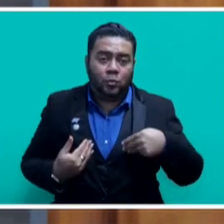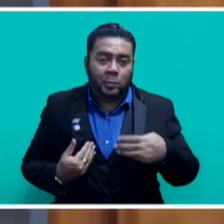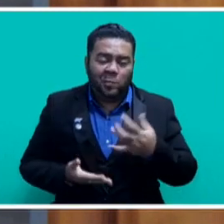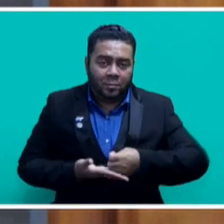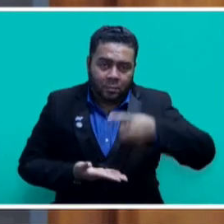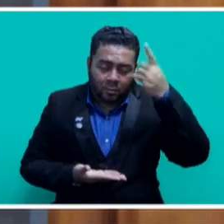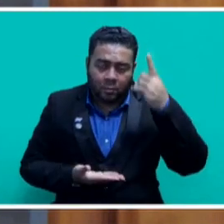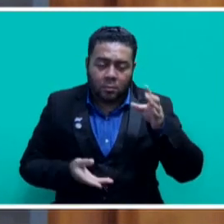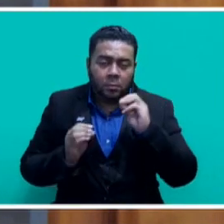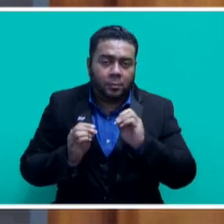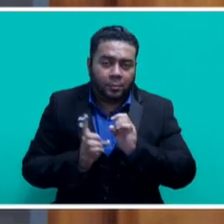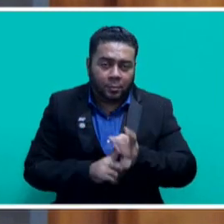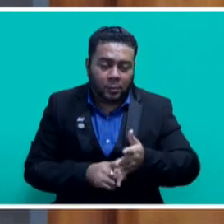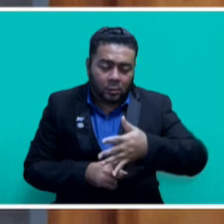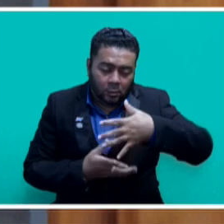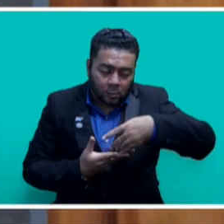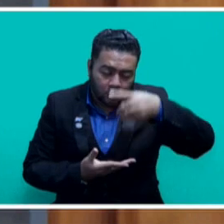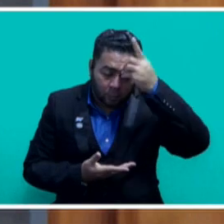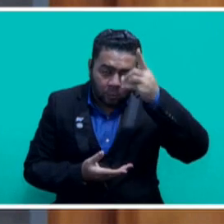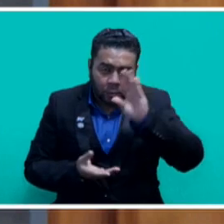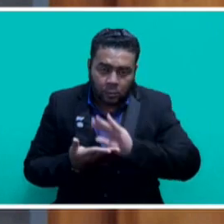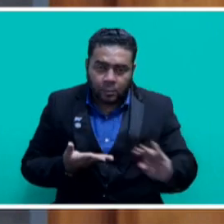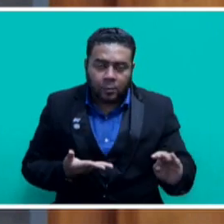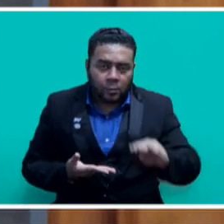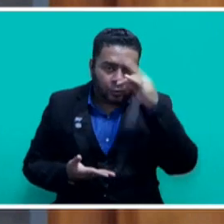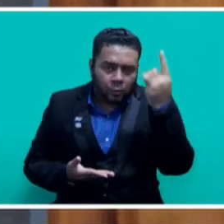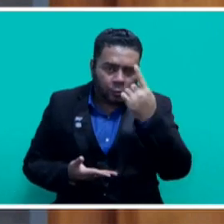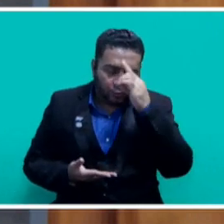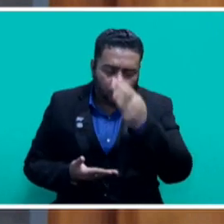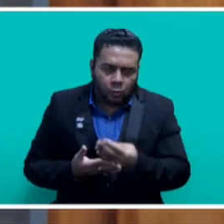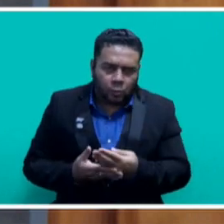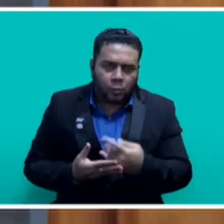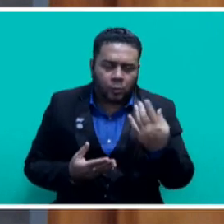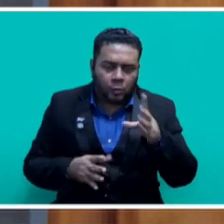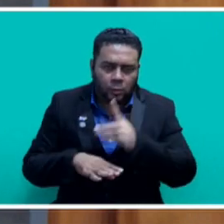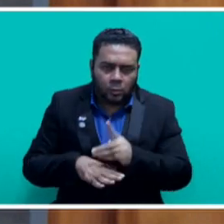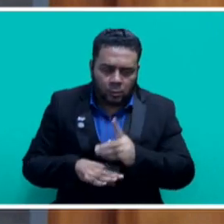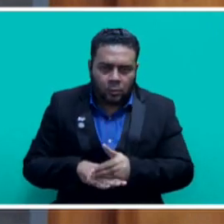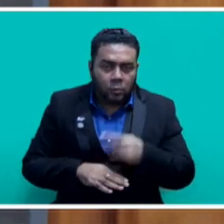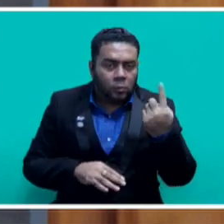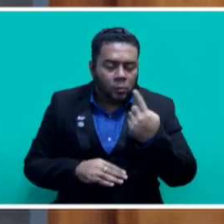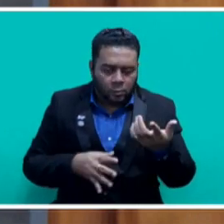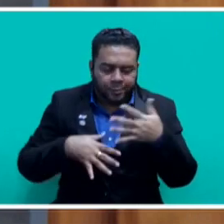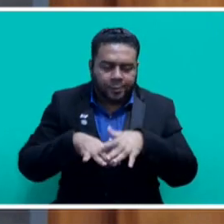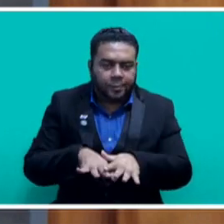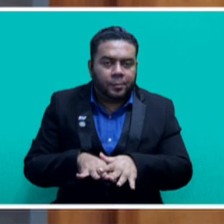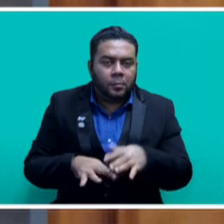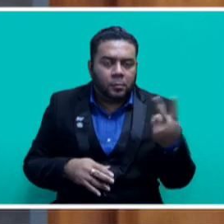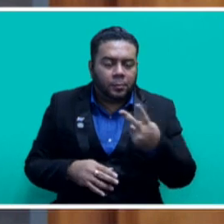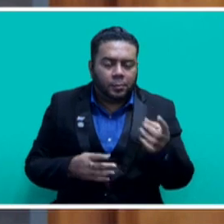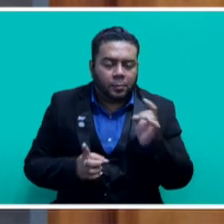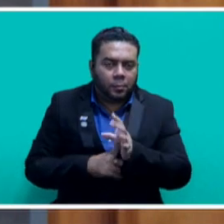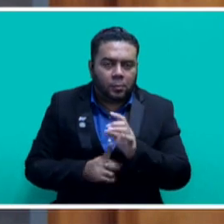provision for special education grant to students with disabilities who are enrolled in both